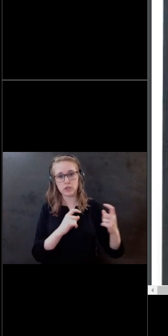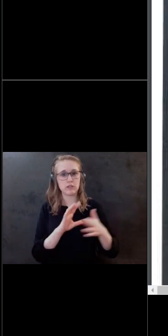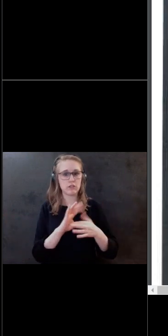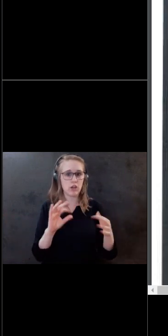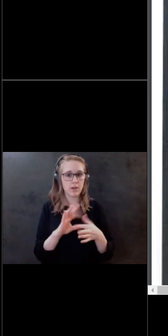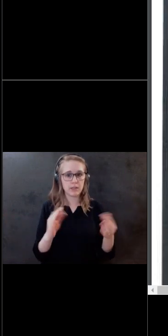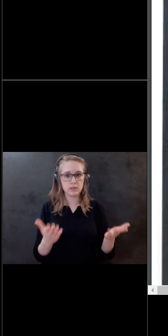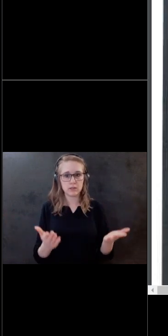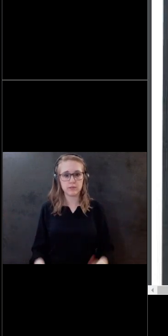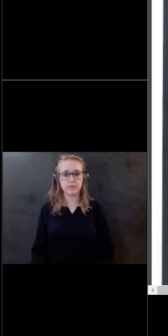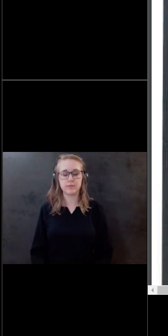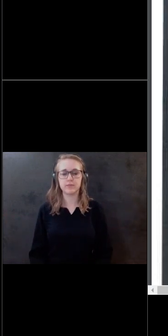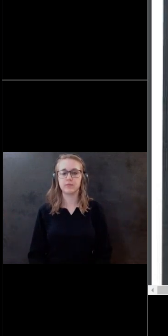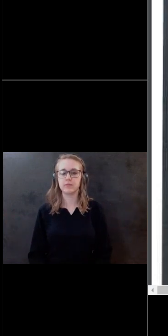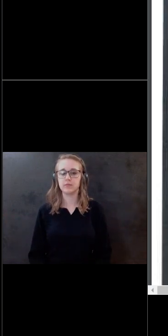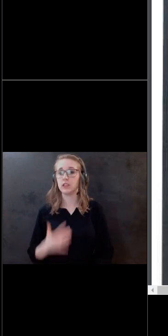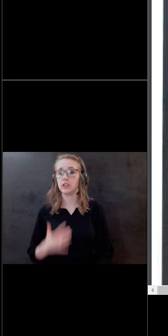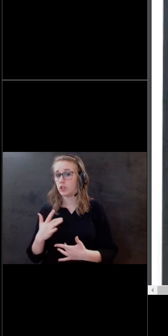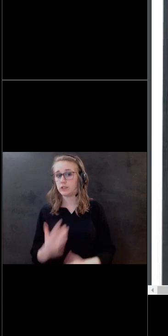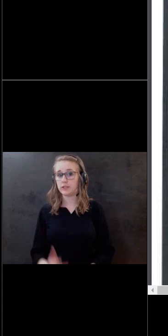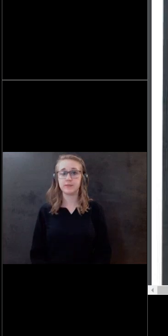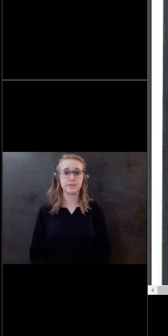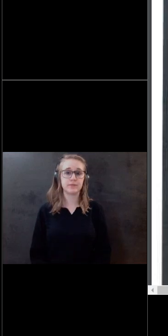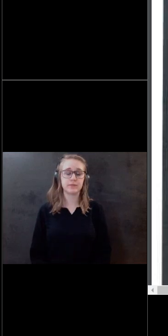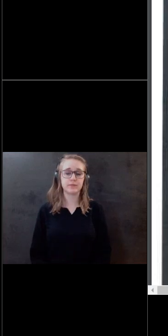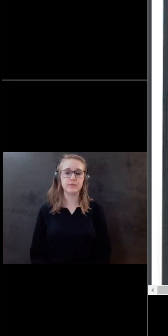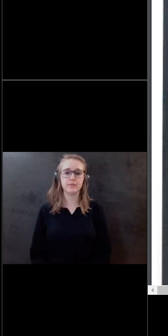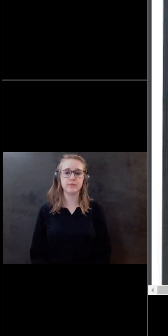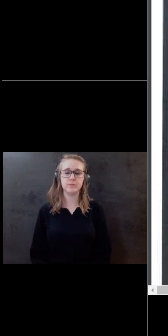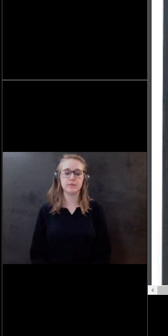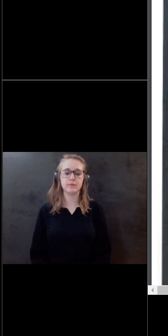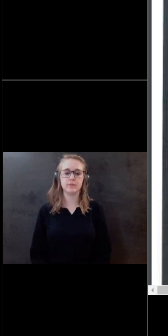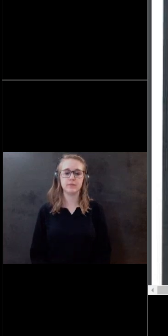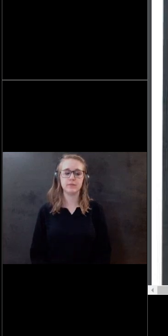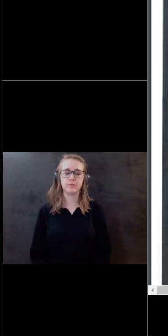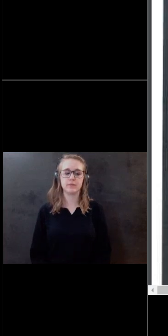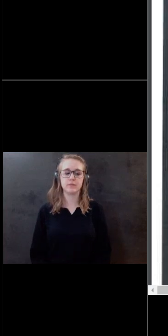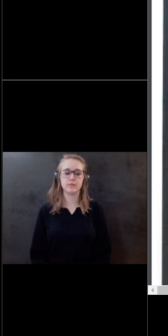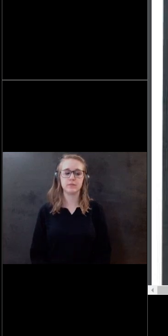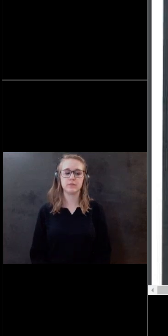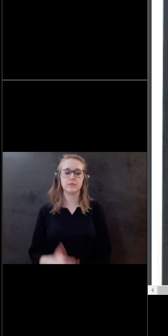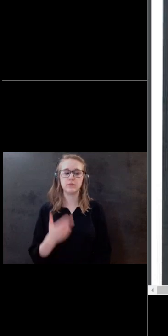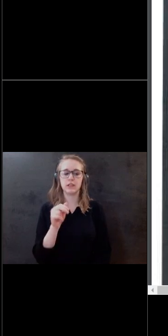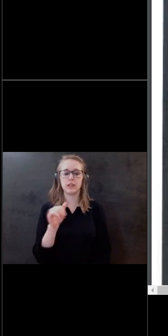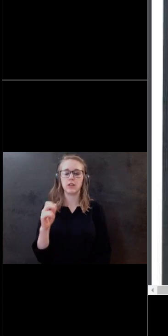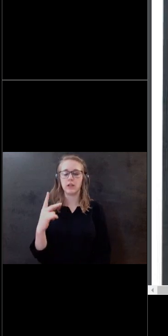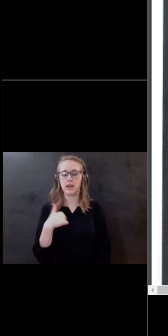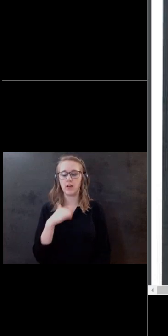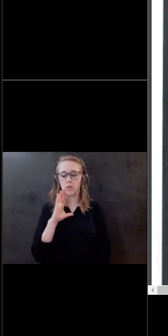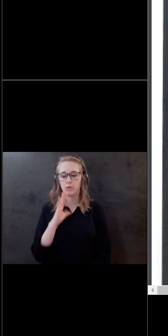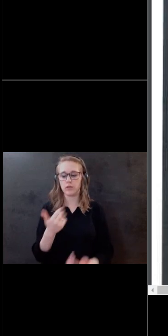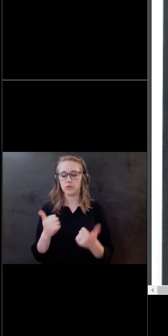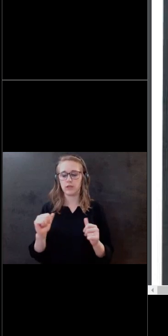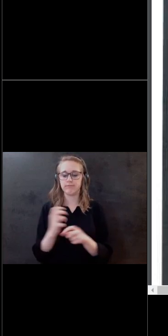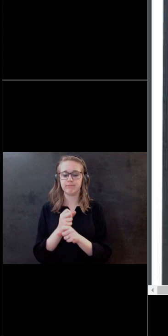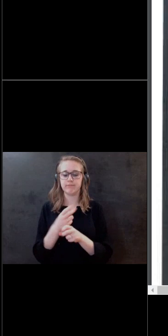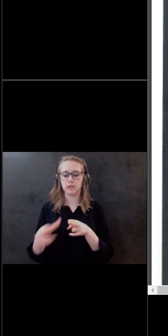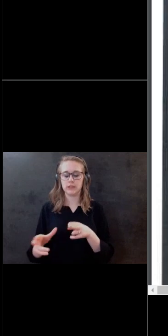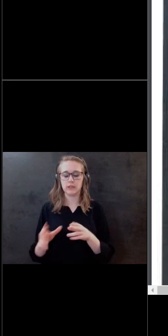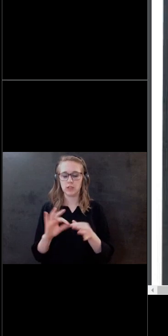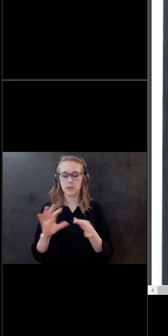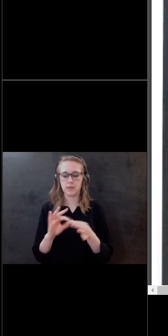Miskell, concerns? Yeah, I will try to make them quick comments,